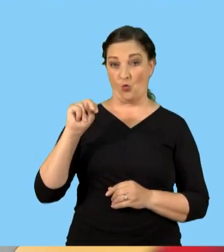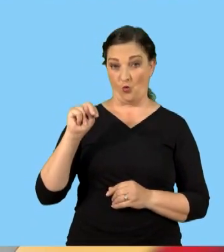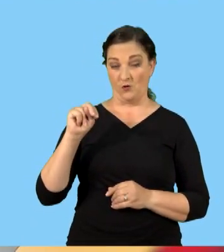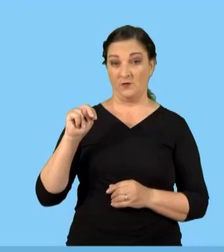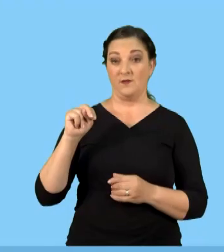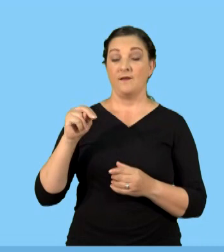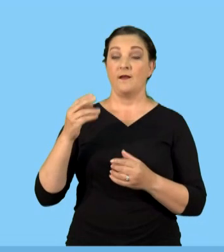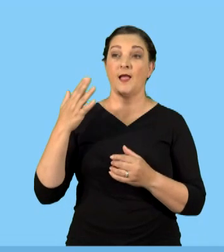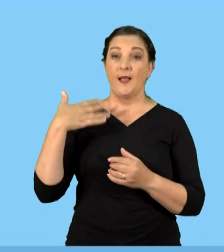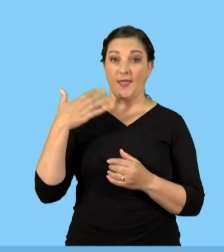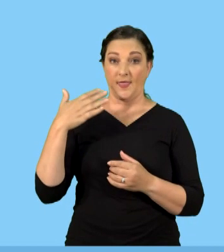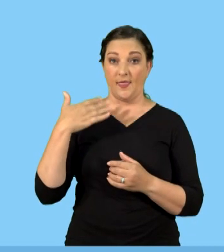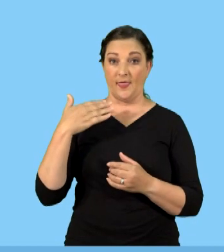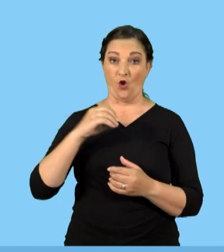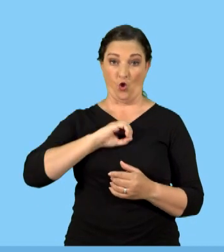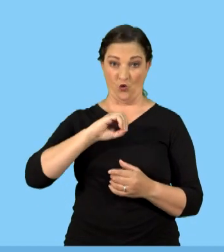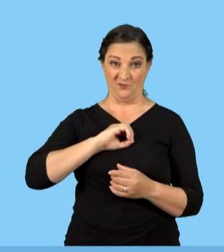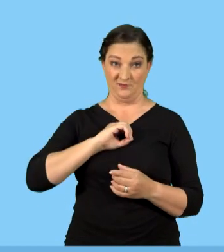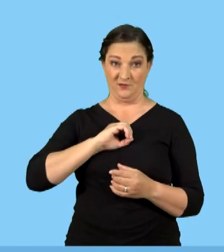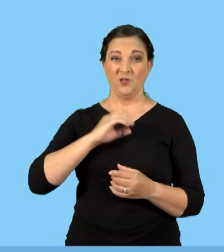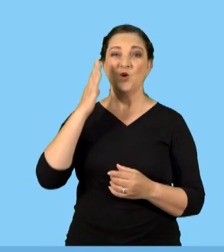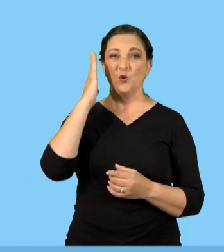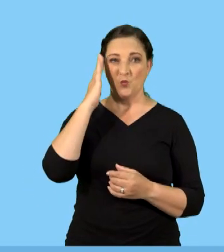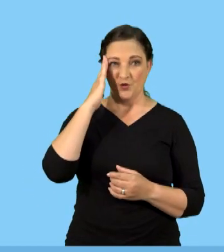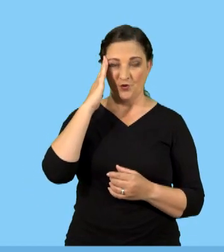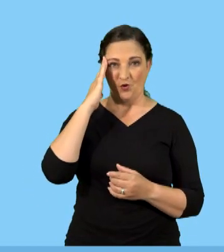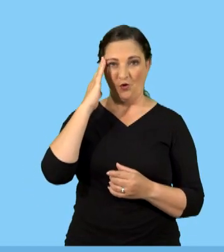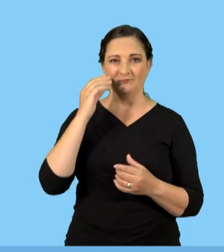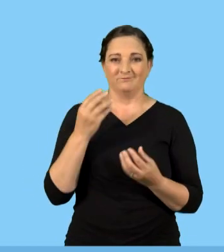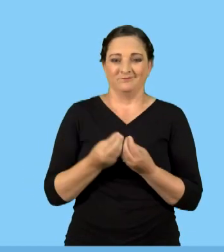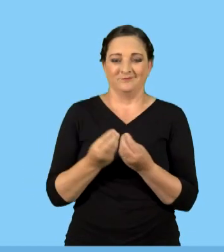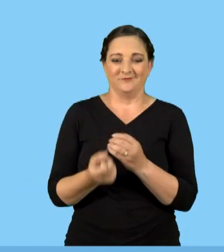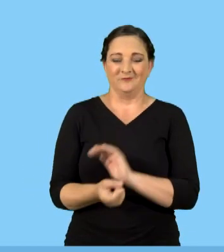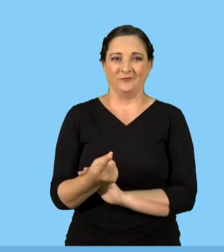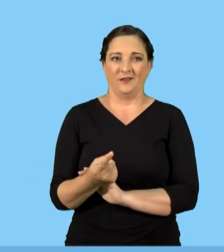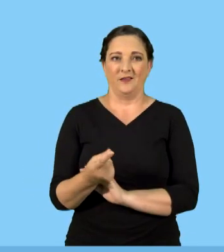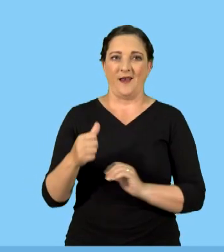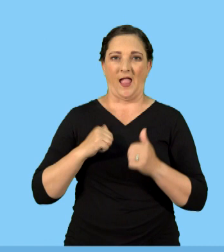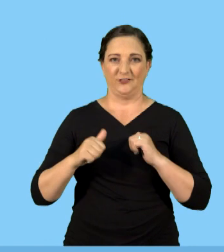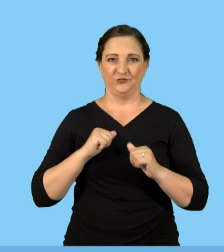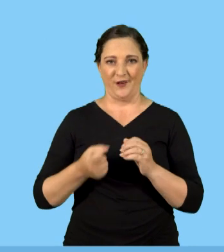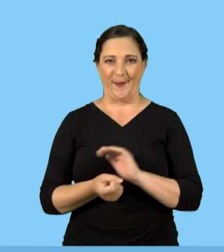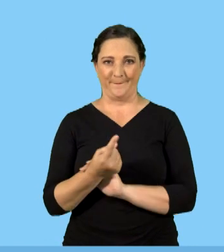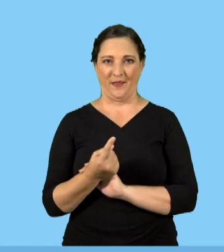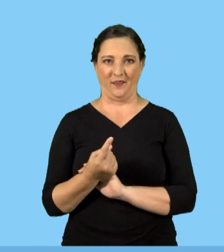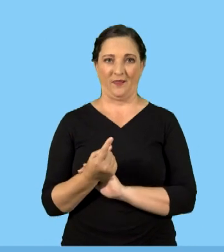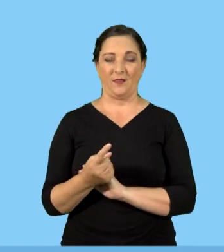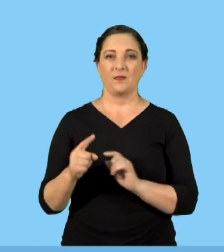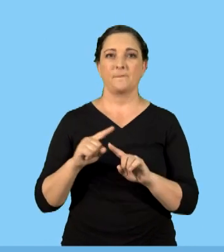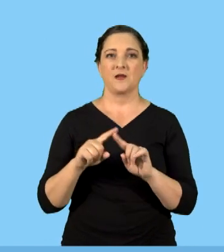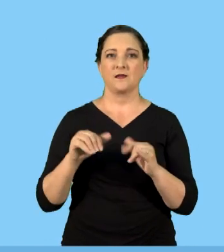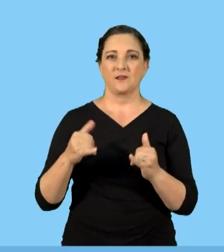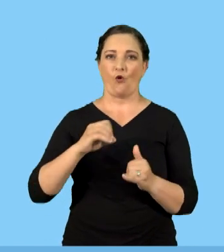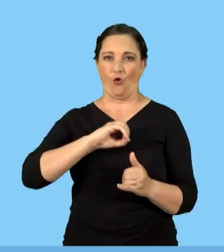when iron is exposed to oxygen in the air, a reaction occurs that we know that when iron is exposed to oxygen, and remember